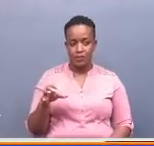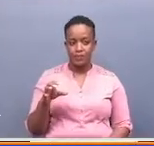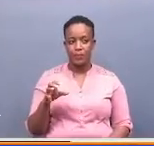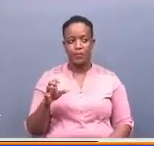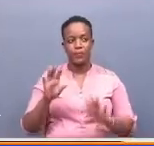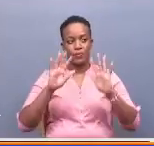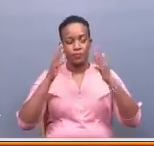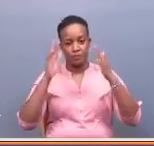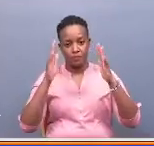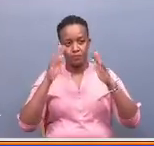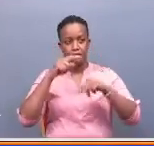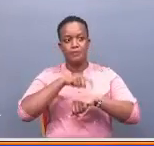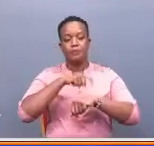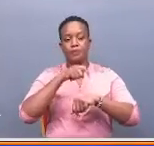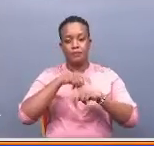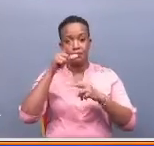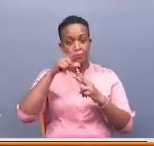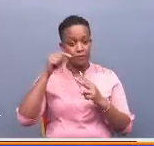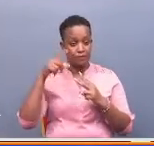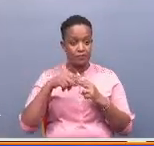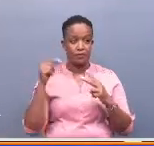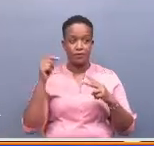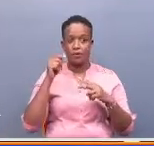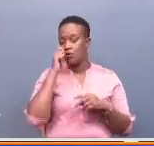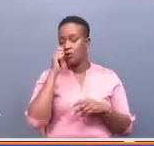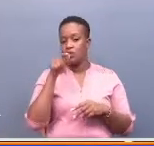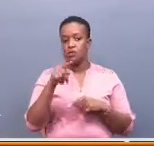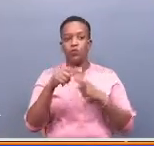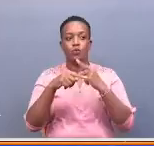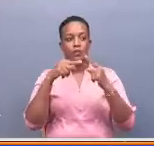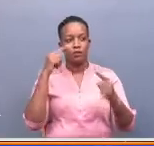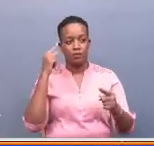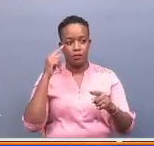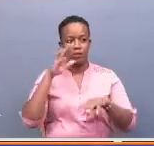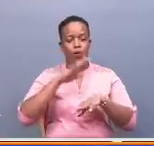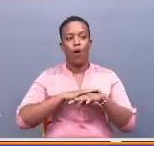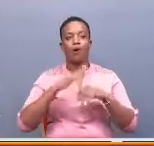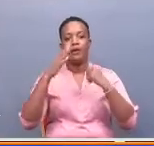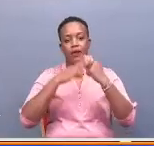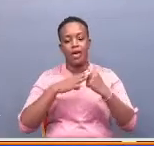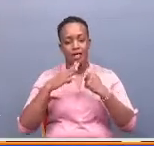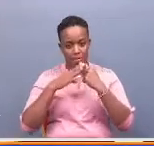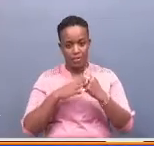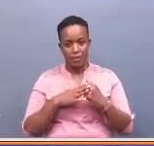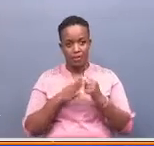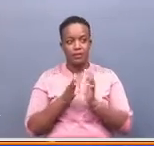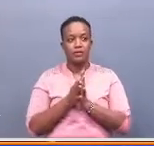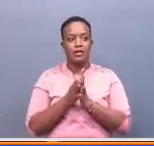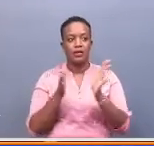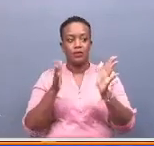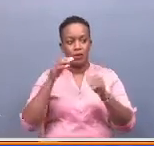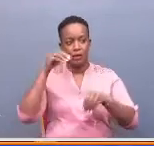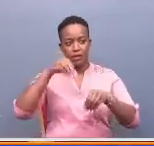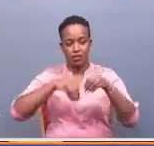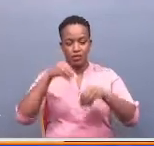Congratulations on your nomination. We wish you victory in the August 9th, 2022 general elections.